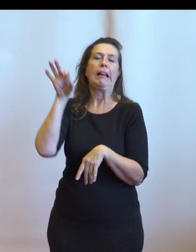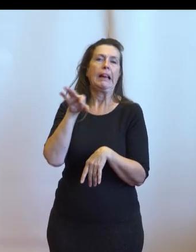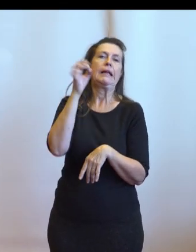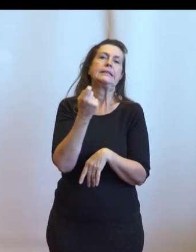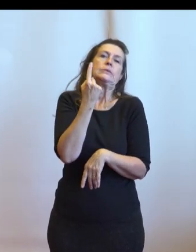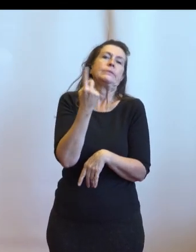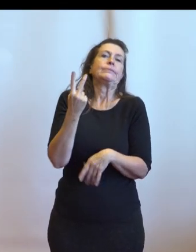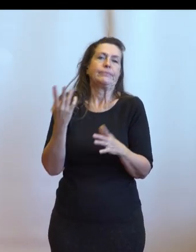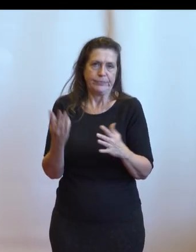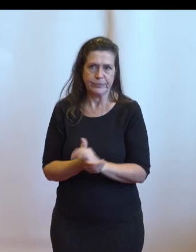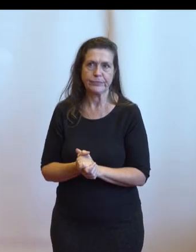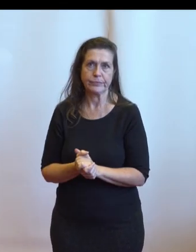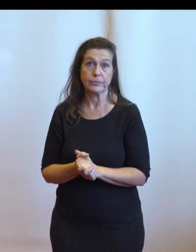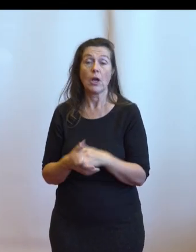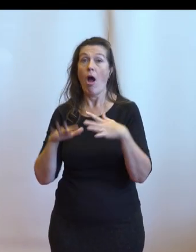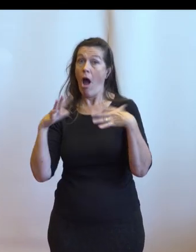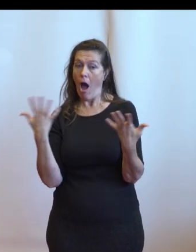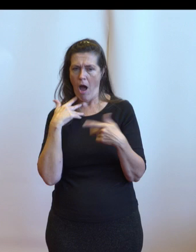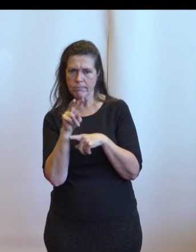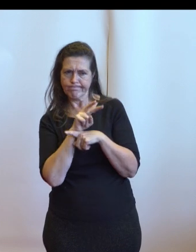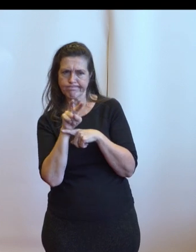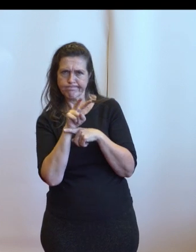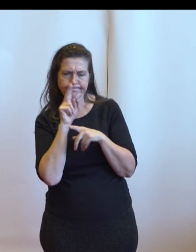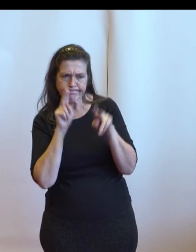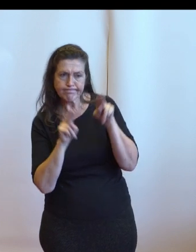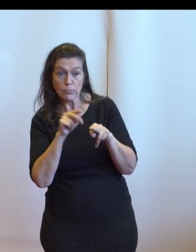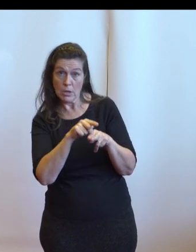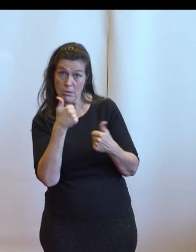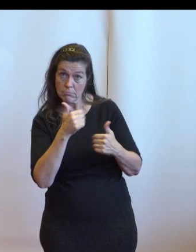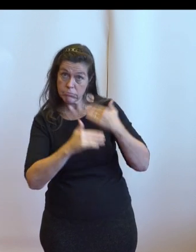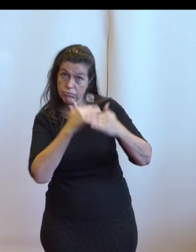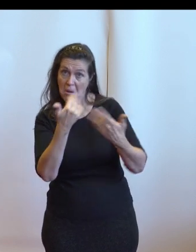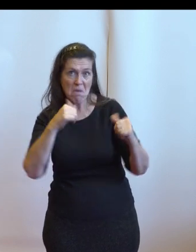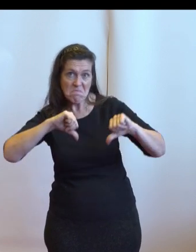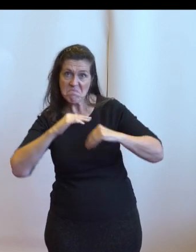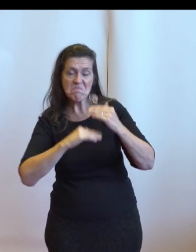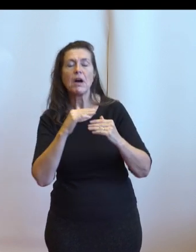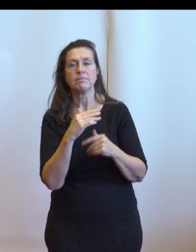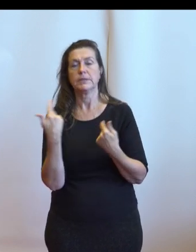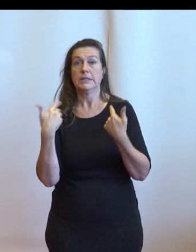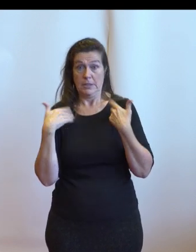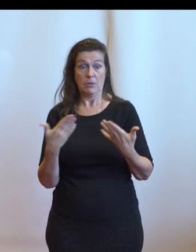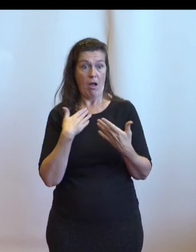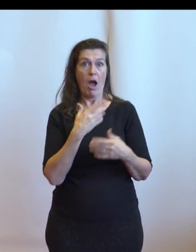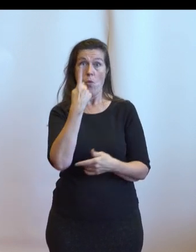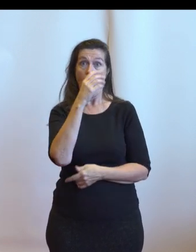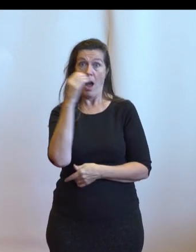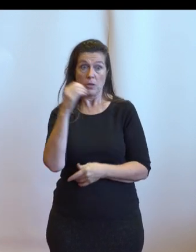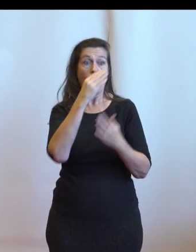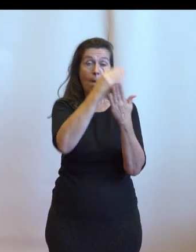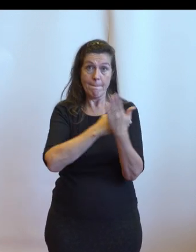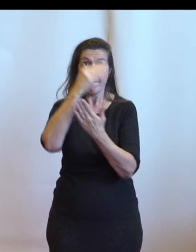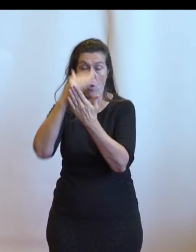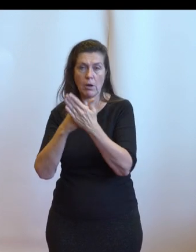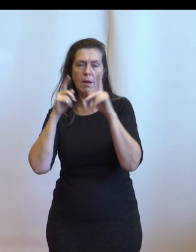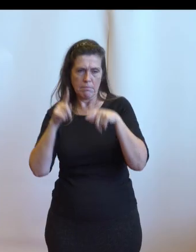So how are we going to monitor the progress? We have the direction, 100%. Now we need to monitor and have some scorecards